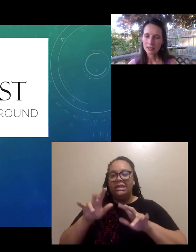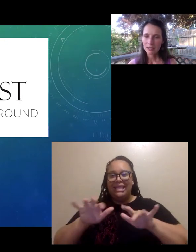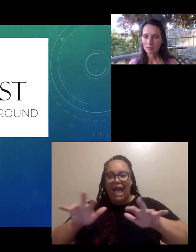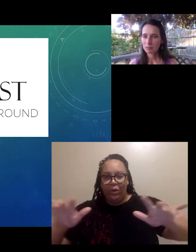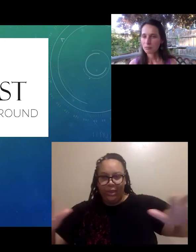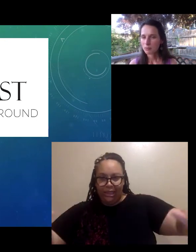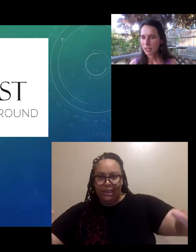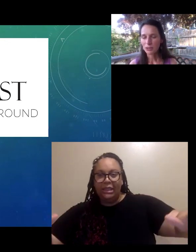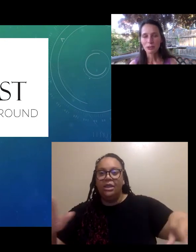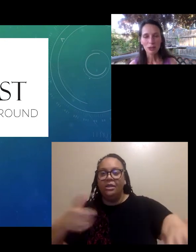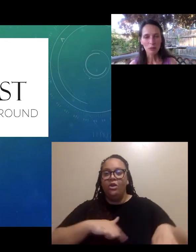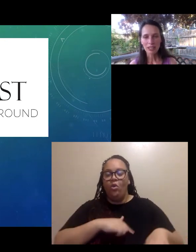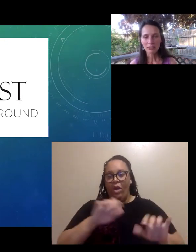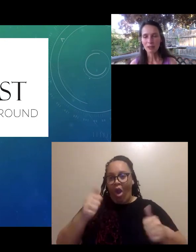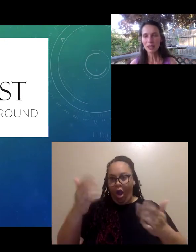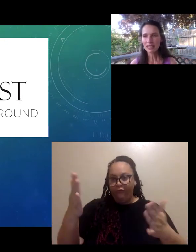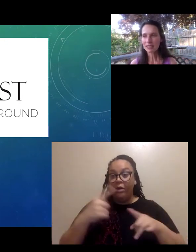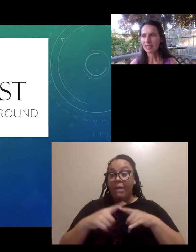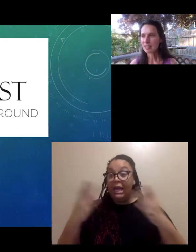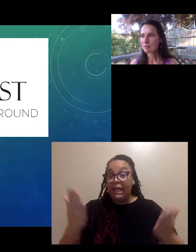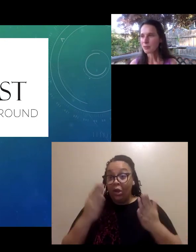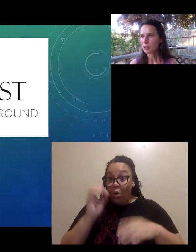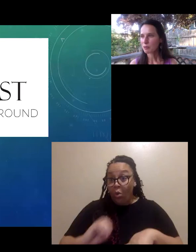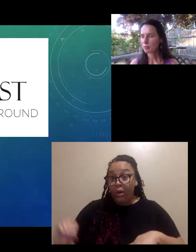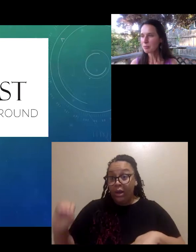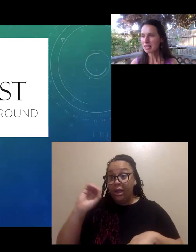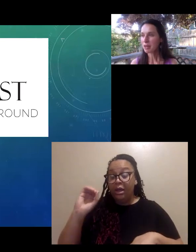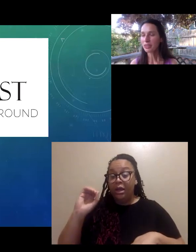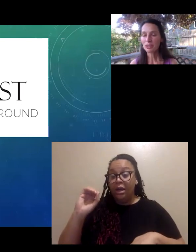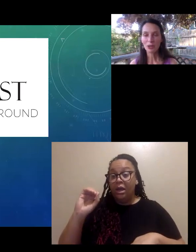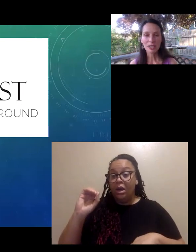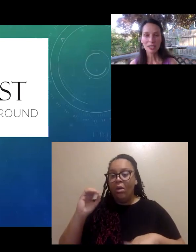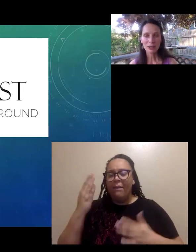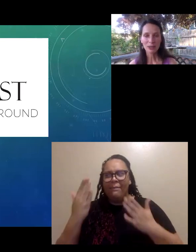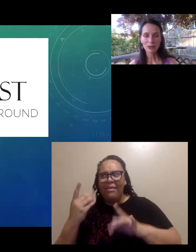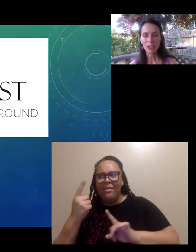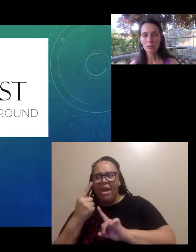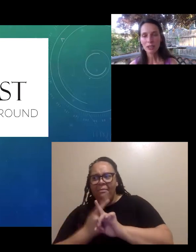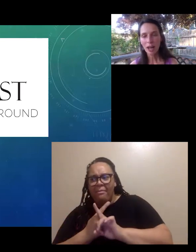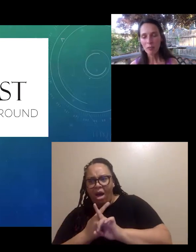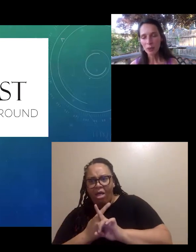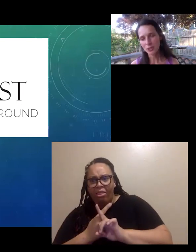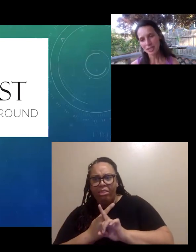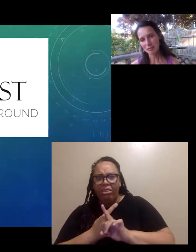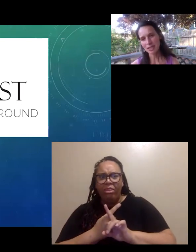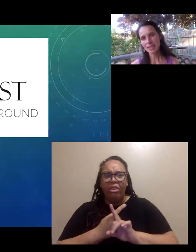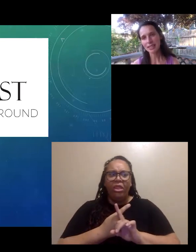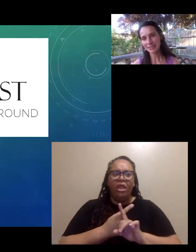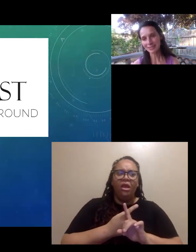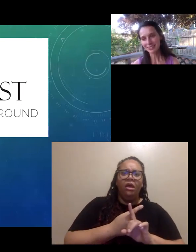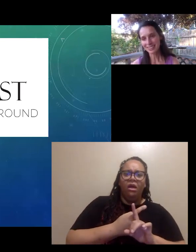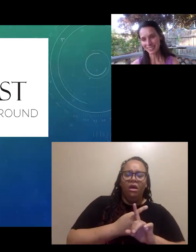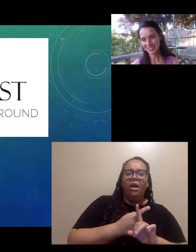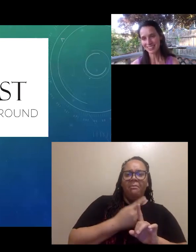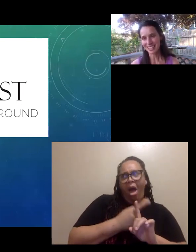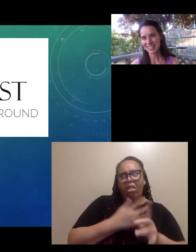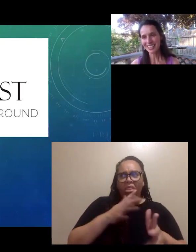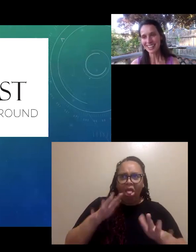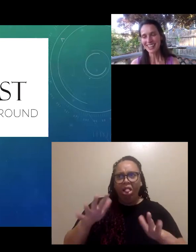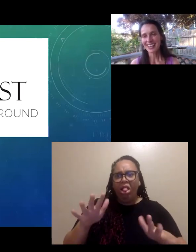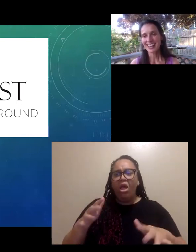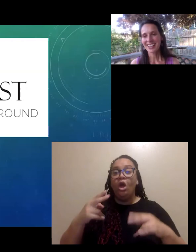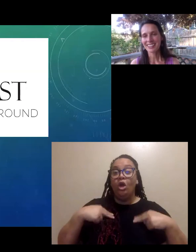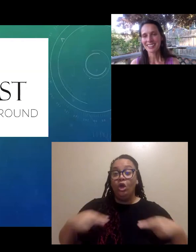And I don't know if you know, but here in Oregon, um, we're maybe a month or so into human composting being legal in our